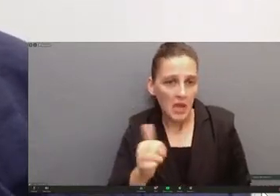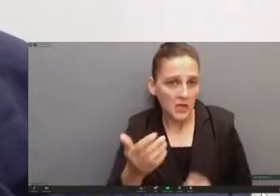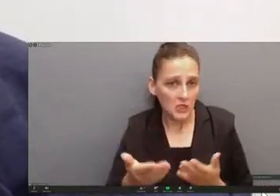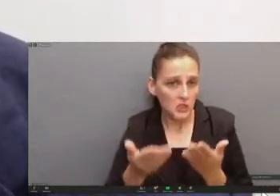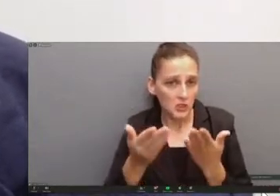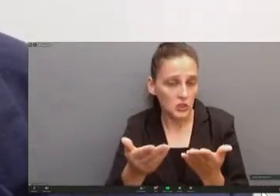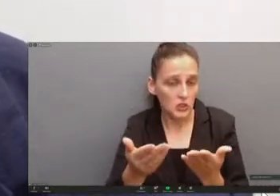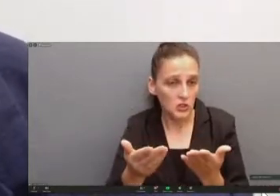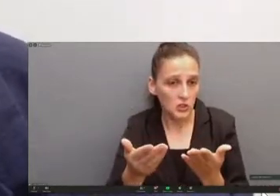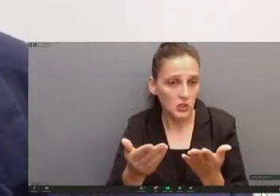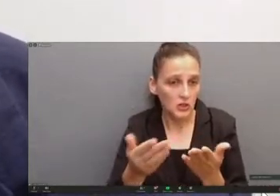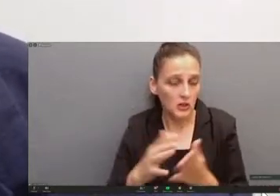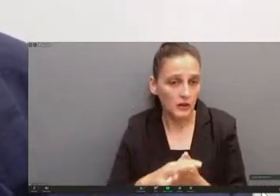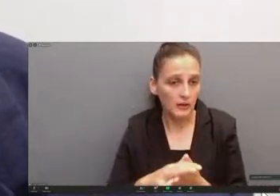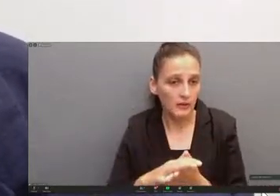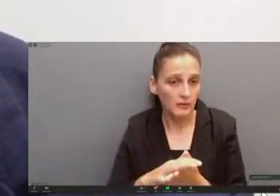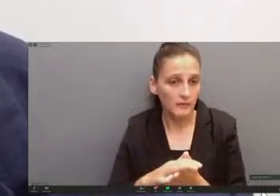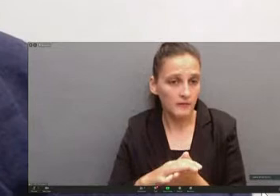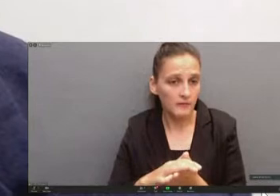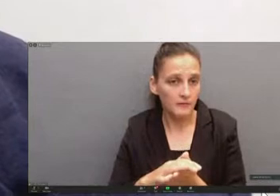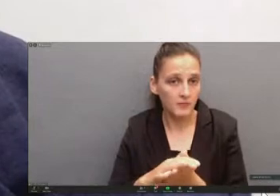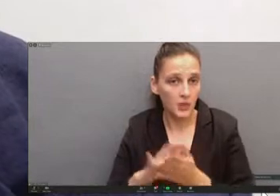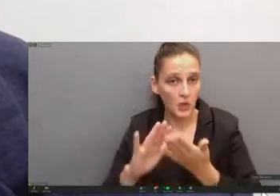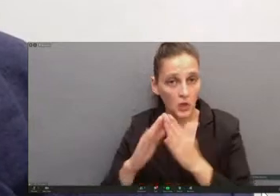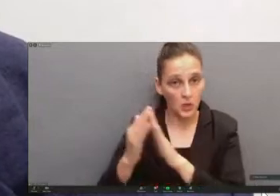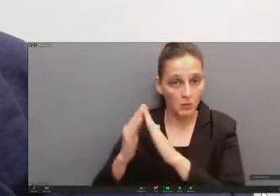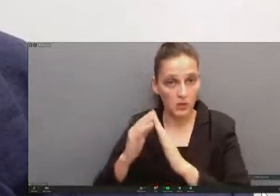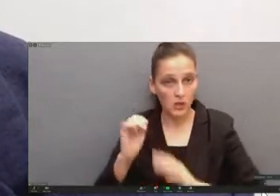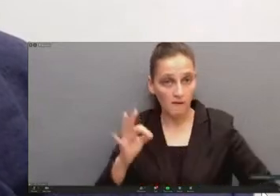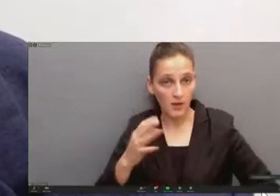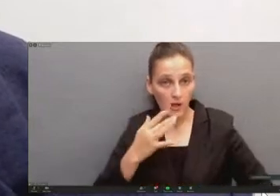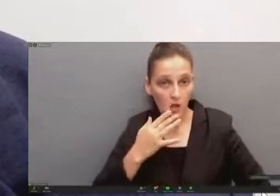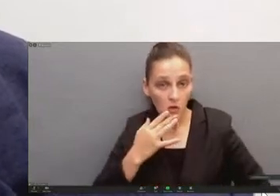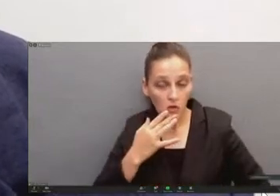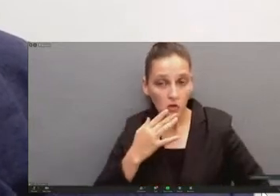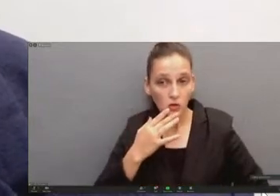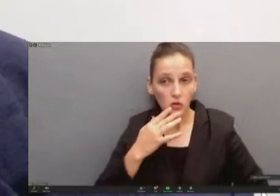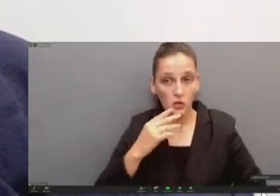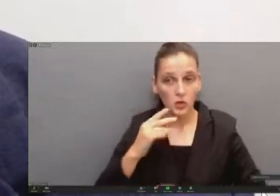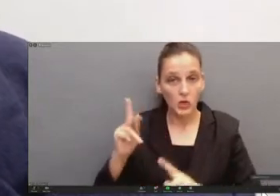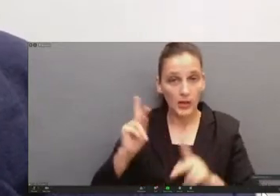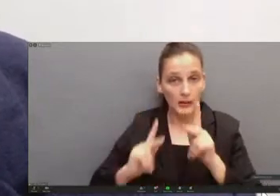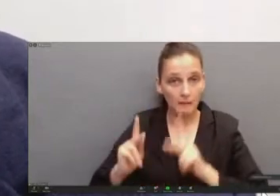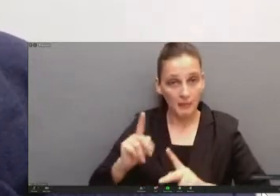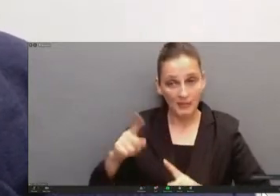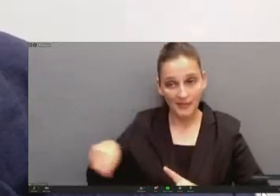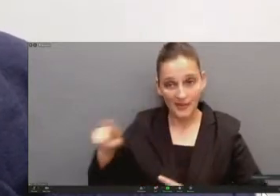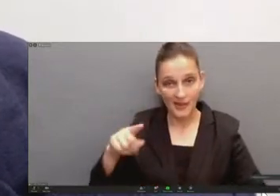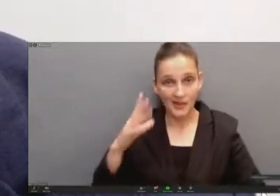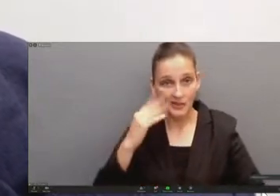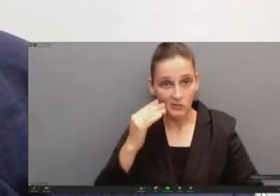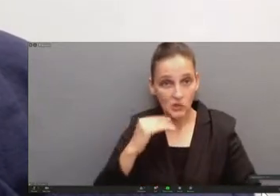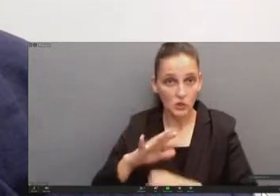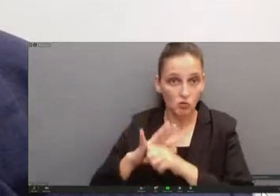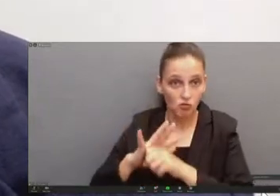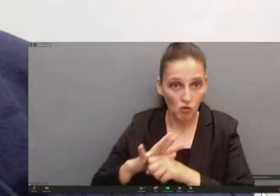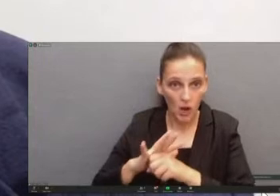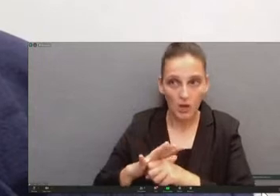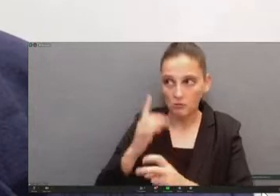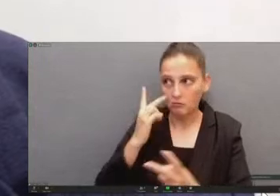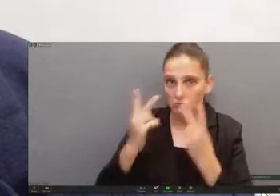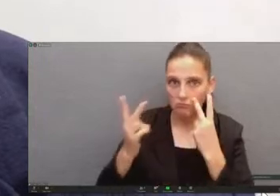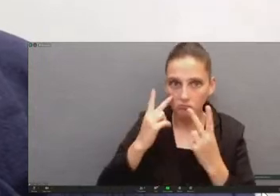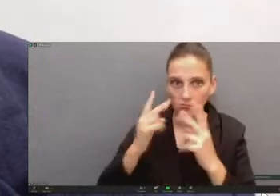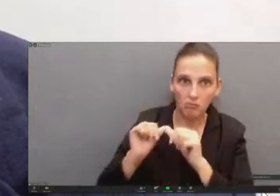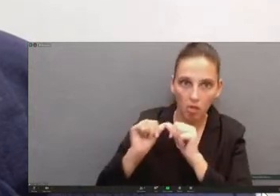to whether communities of color, individuals who have been stressed by ongoing racism would